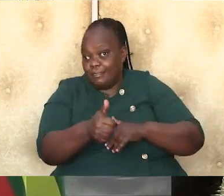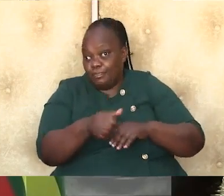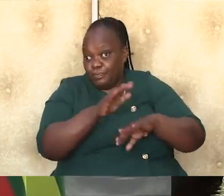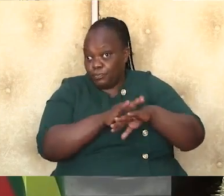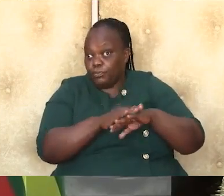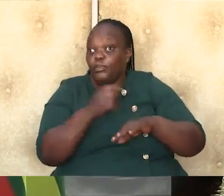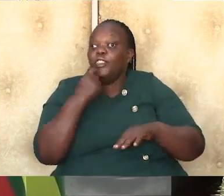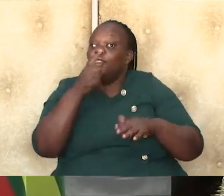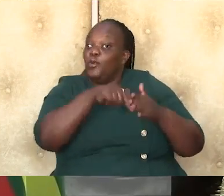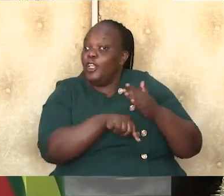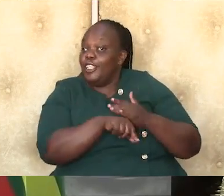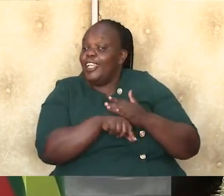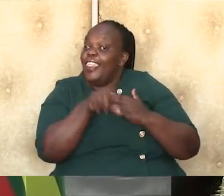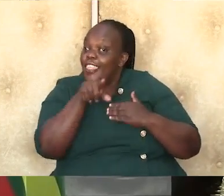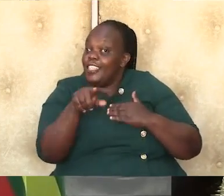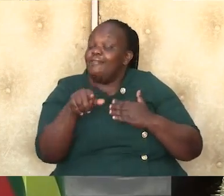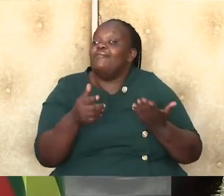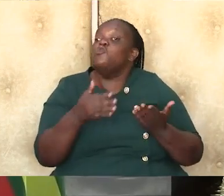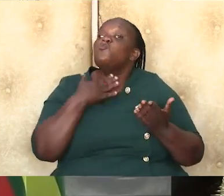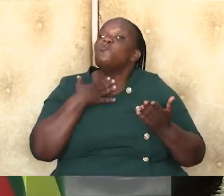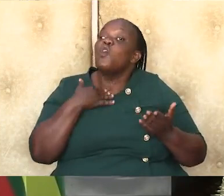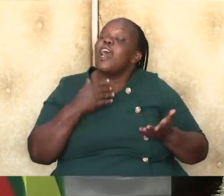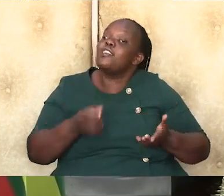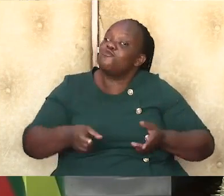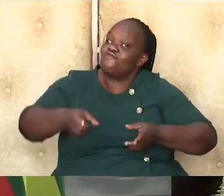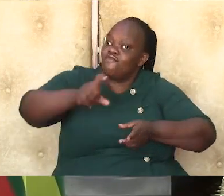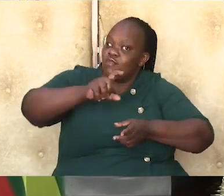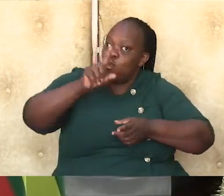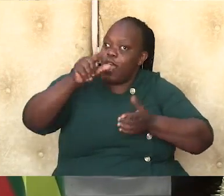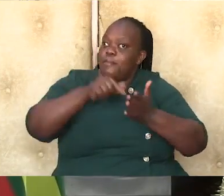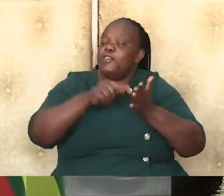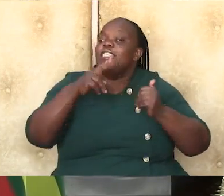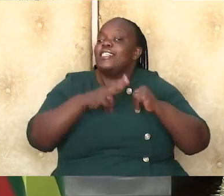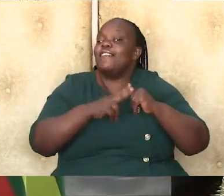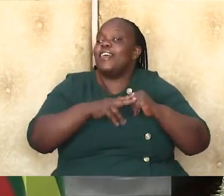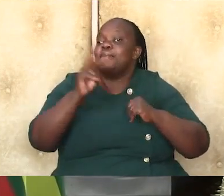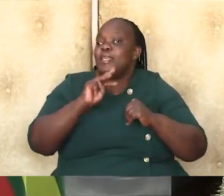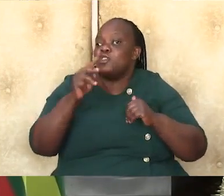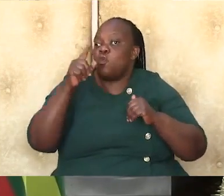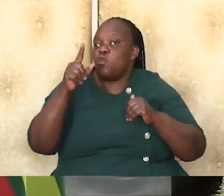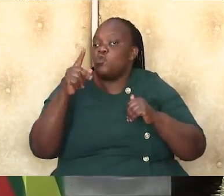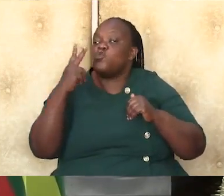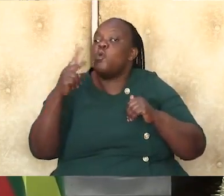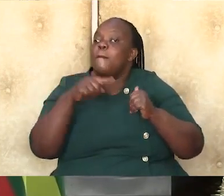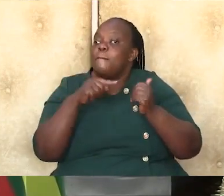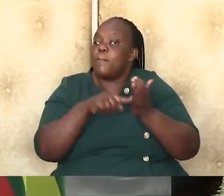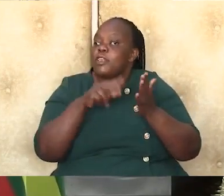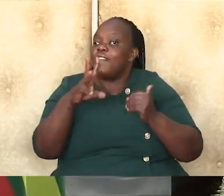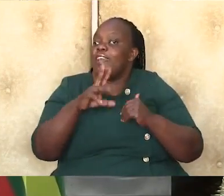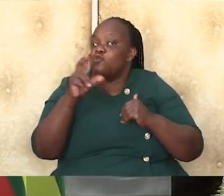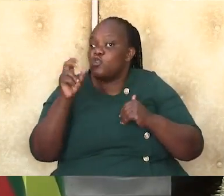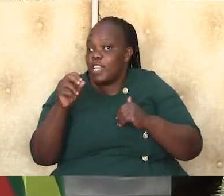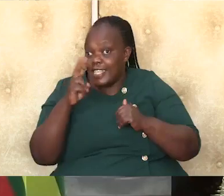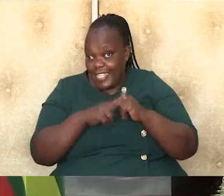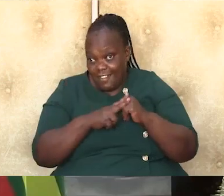to say that we intend to increase this figure of 1.7 million to 2.5 million by the year 2027,